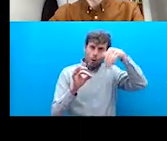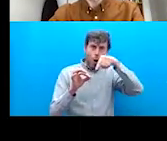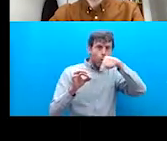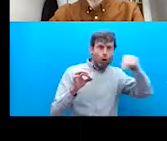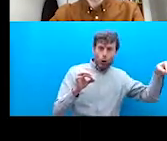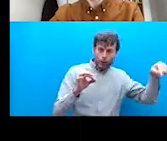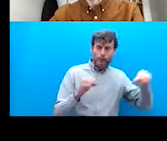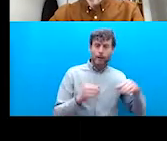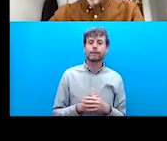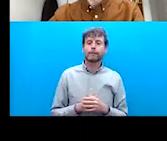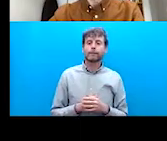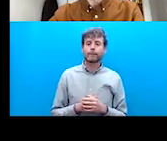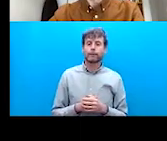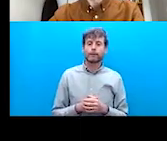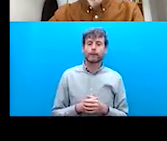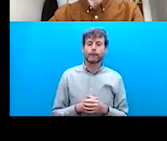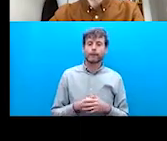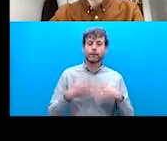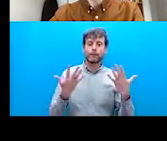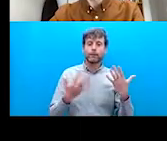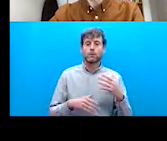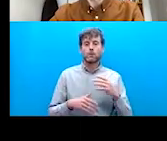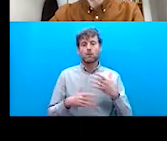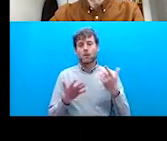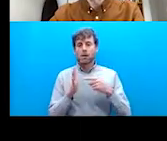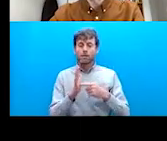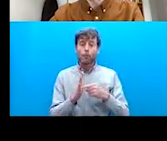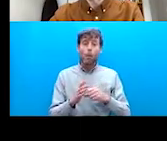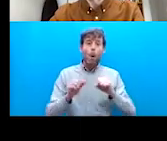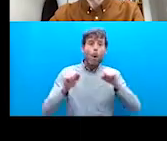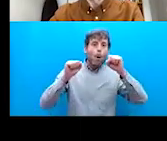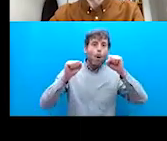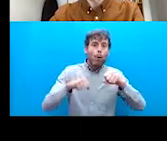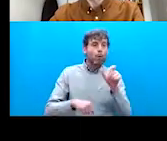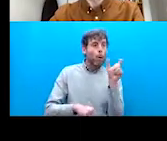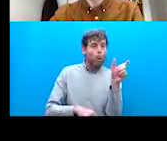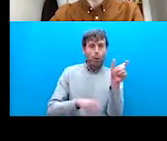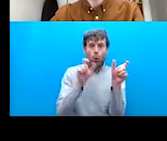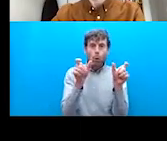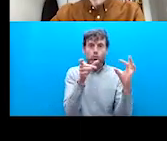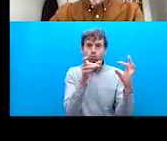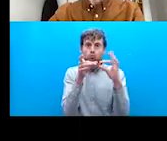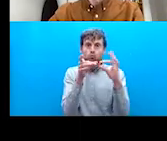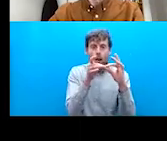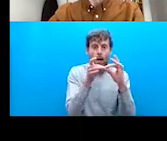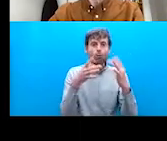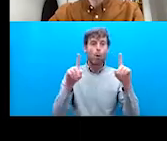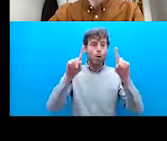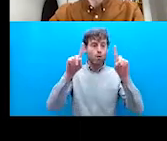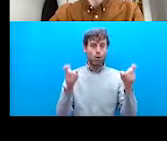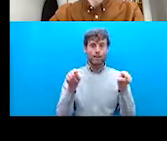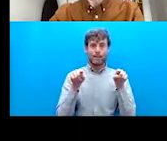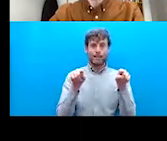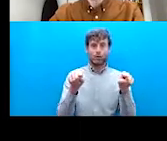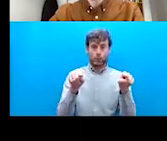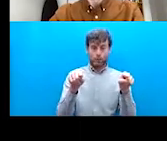semantic information about, for example, plausible semantic relations between words or constituents, phrases, will be